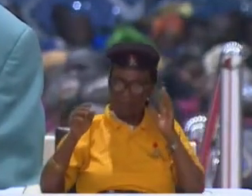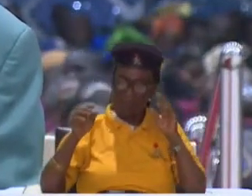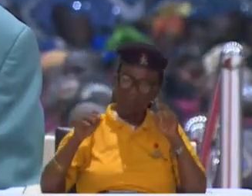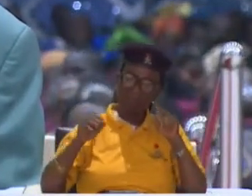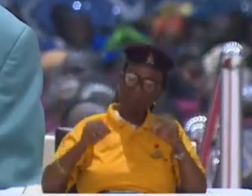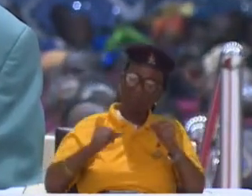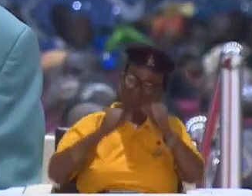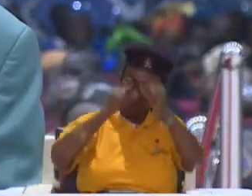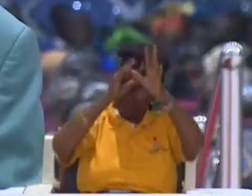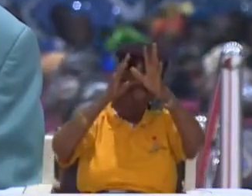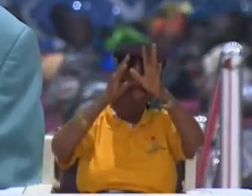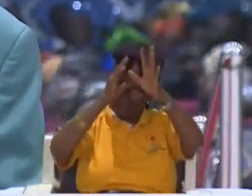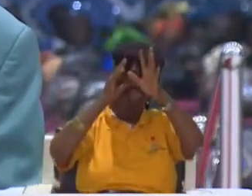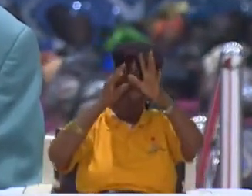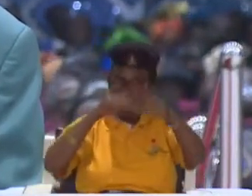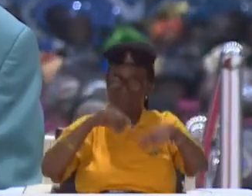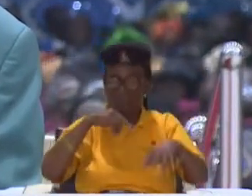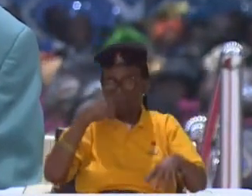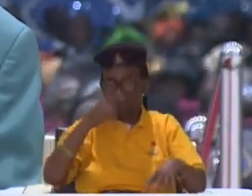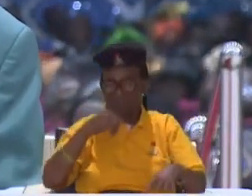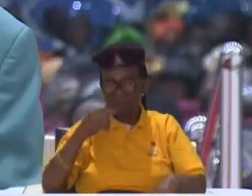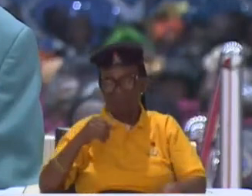Daddy said, Daddy, we pray.